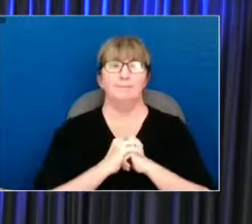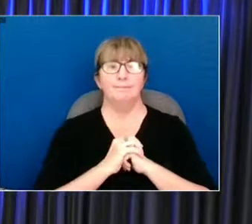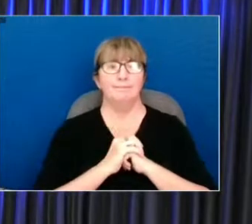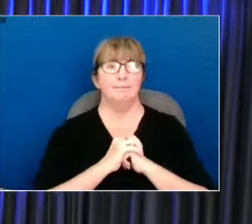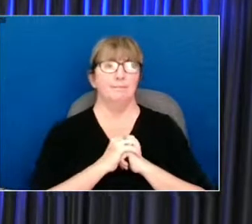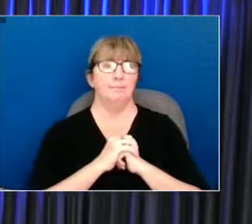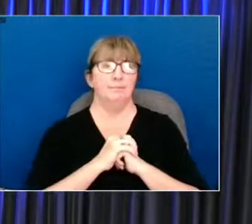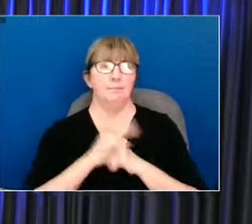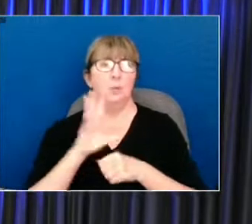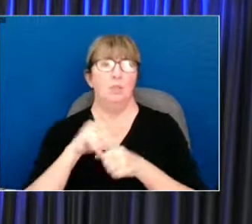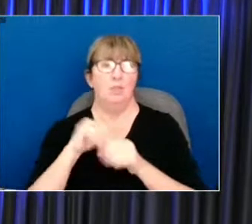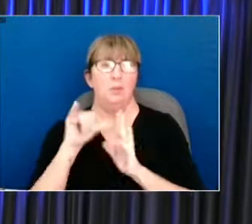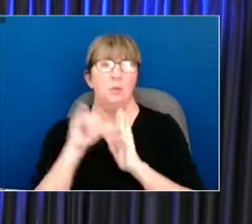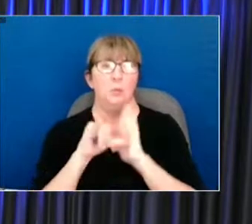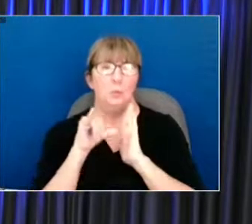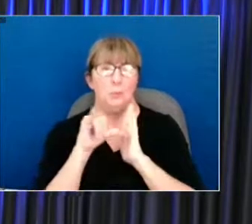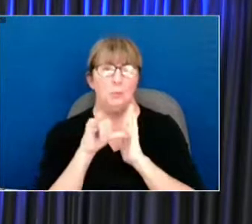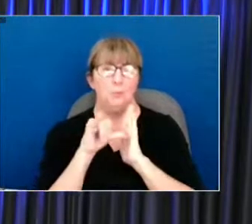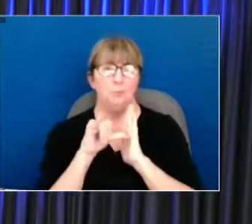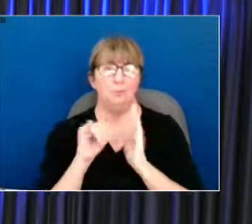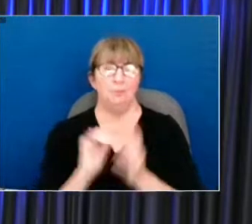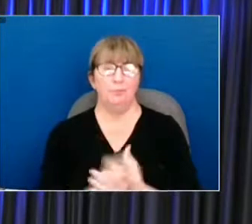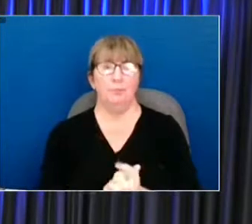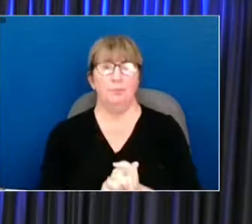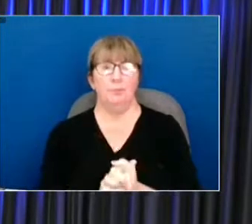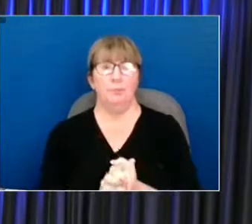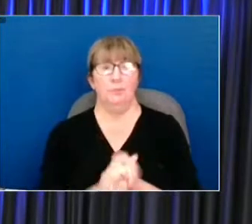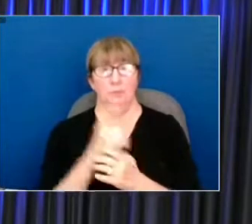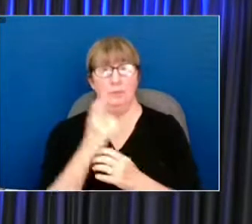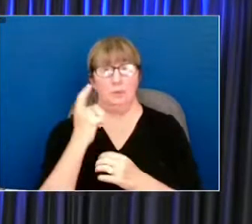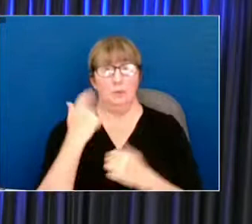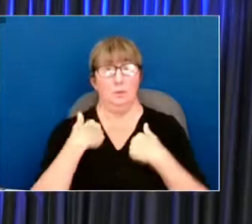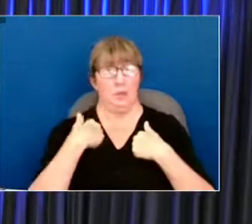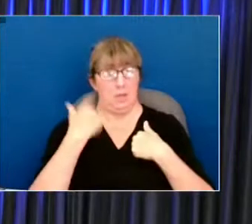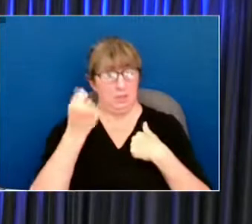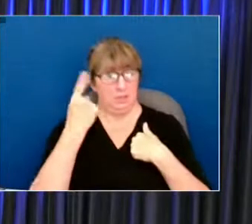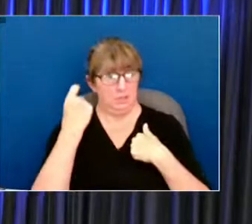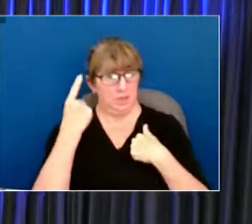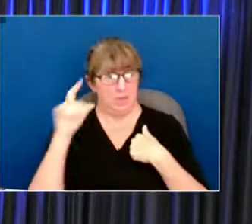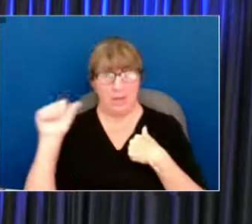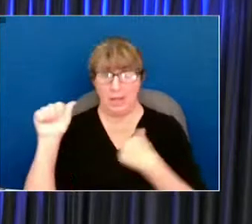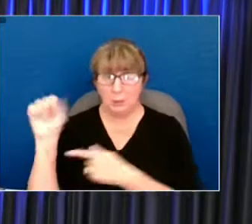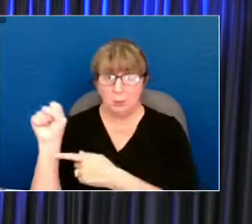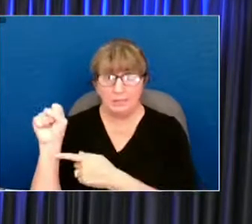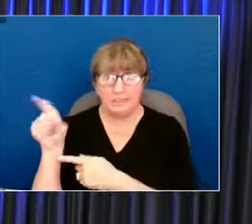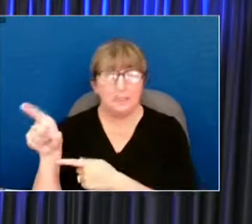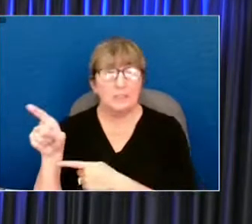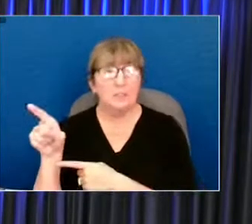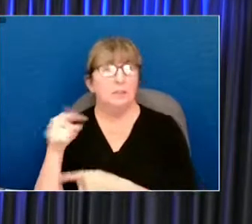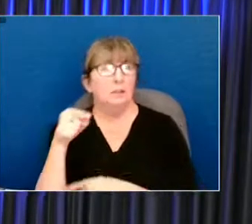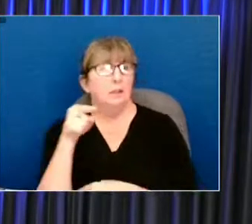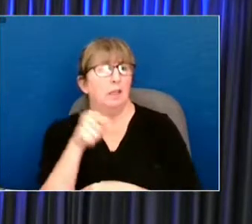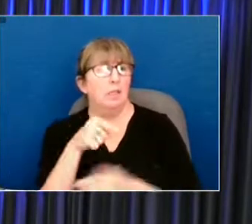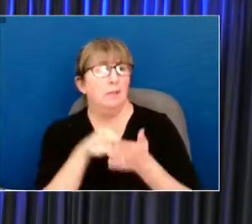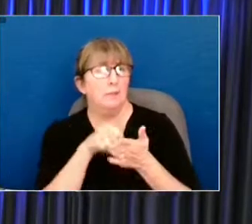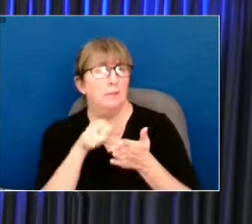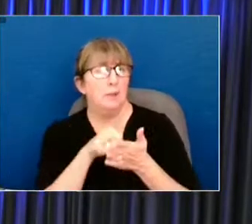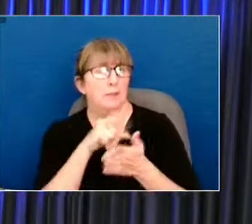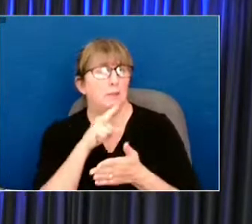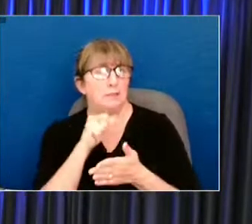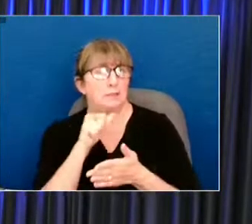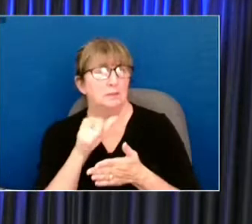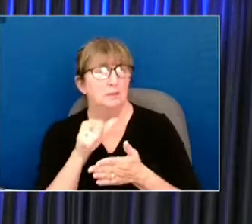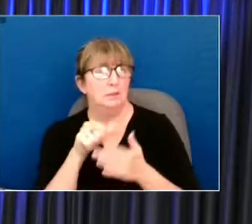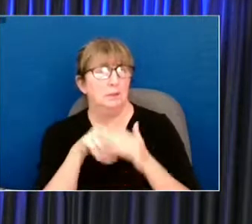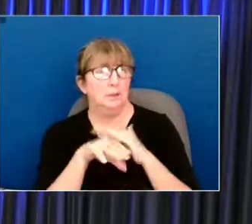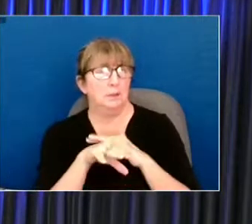YouTube as well. Now, my understanding from Ana Sofia, and correct me if I'm wrong, this page is not accessible to the